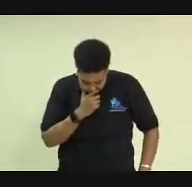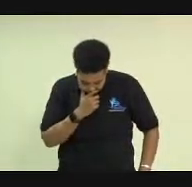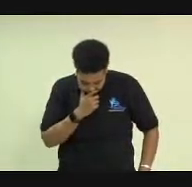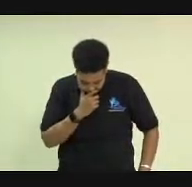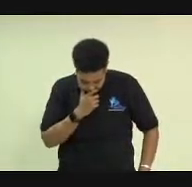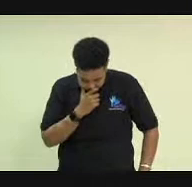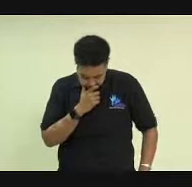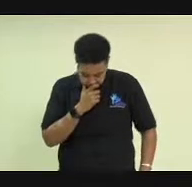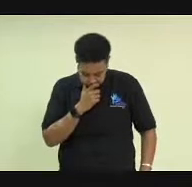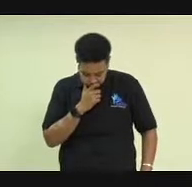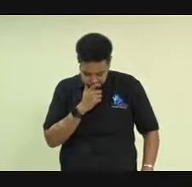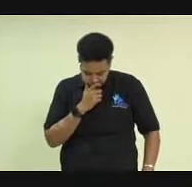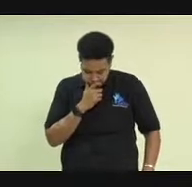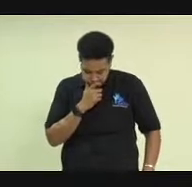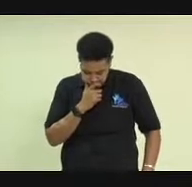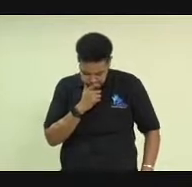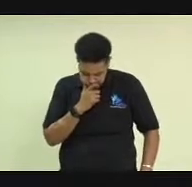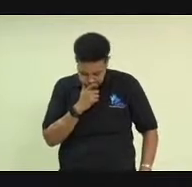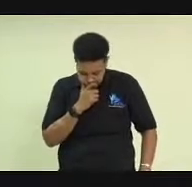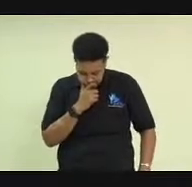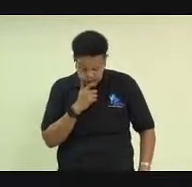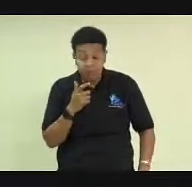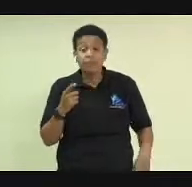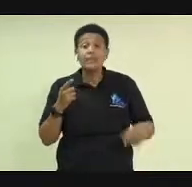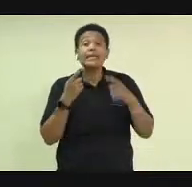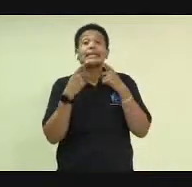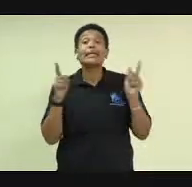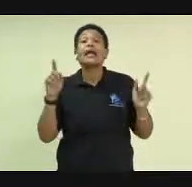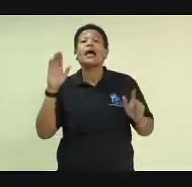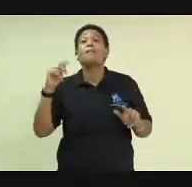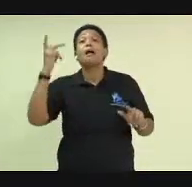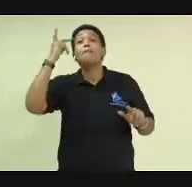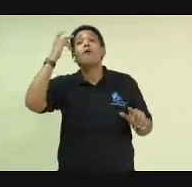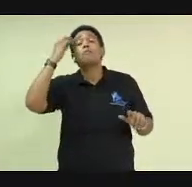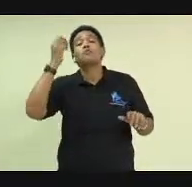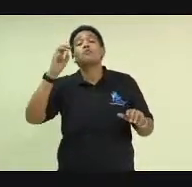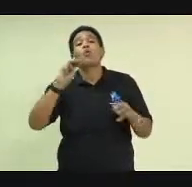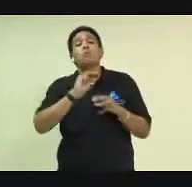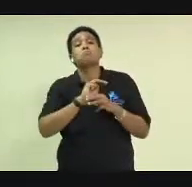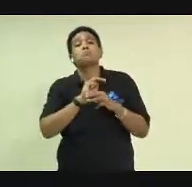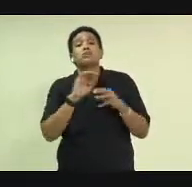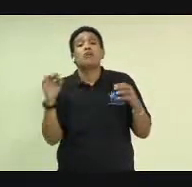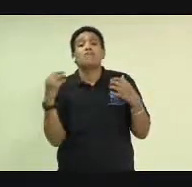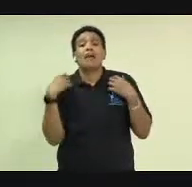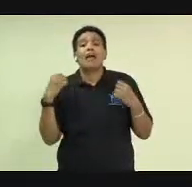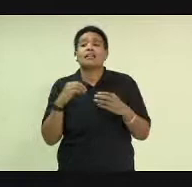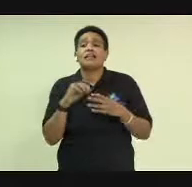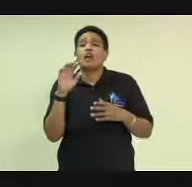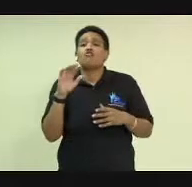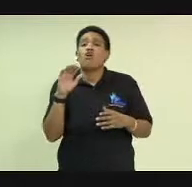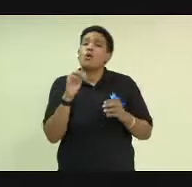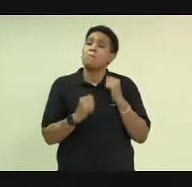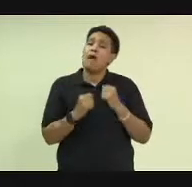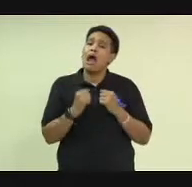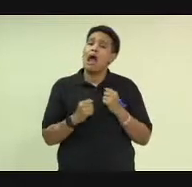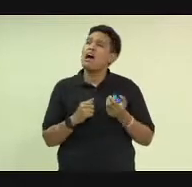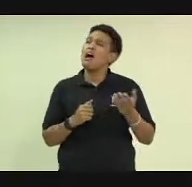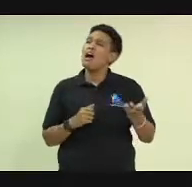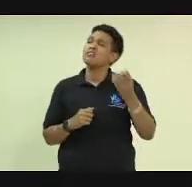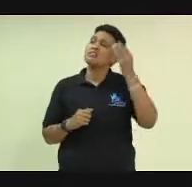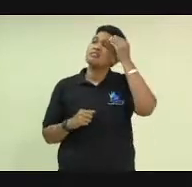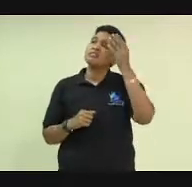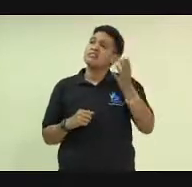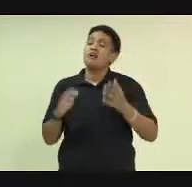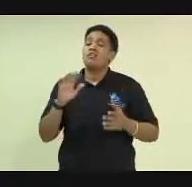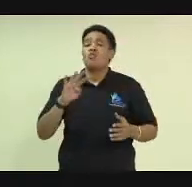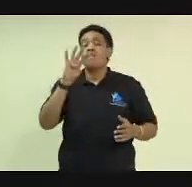It was declared, I believe, by the Prime Minister or the Minister of Health in around March, somewhere there, that